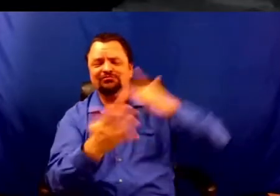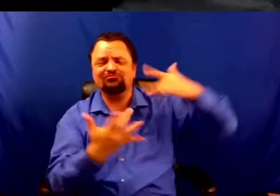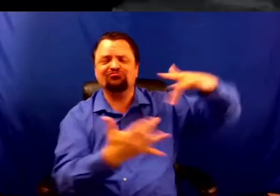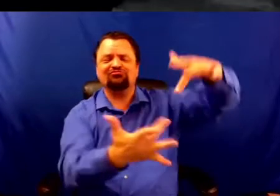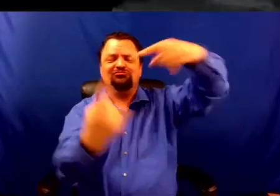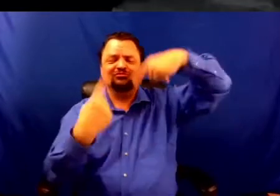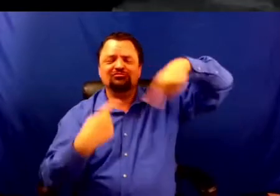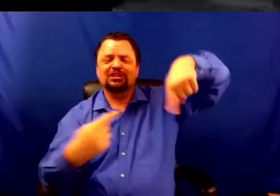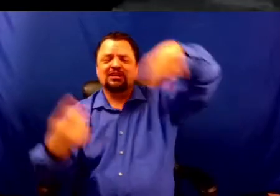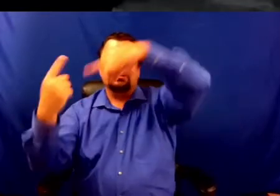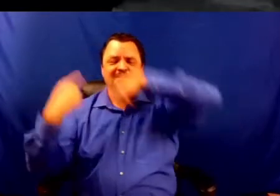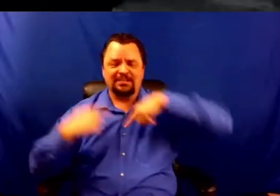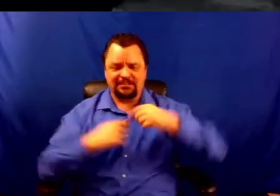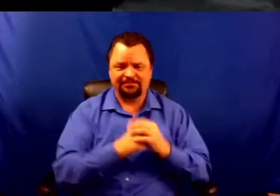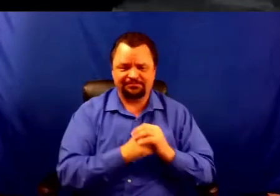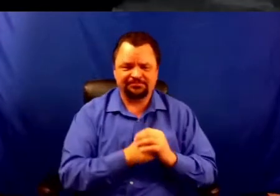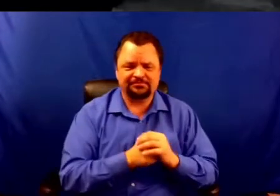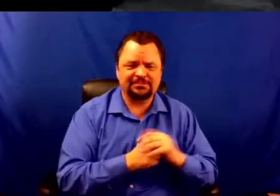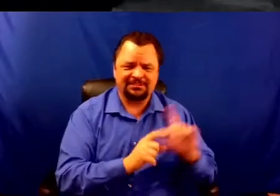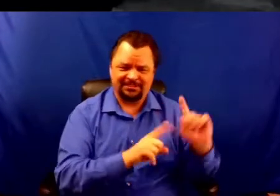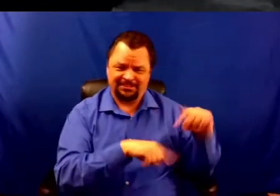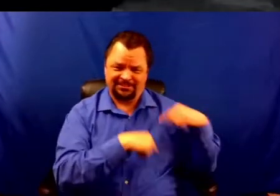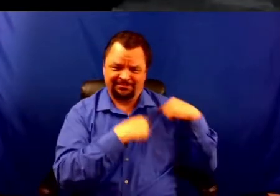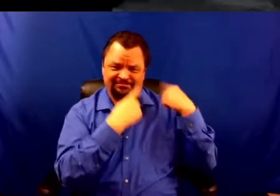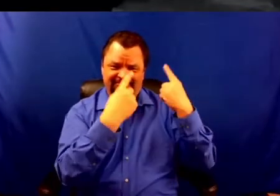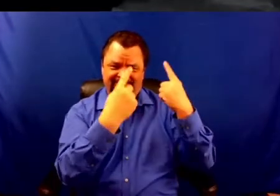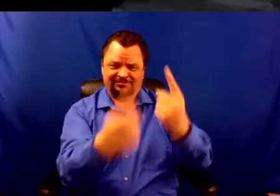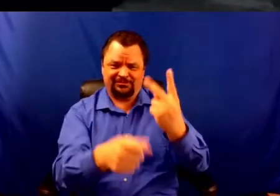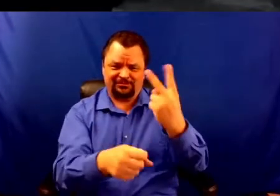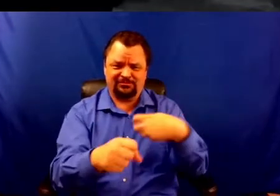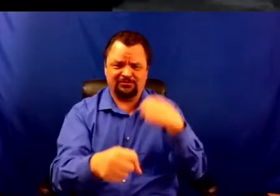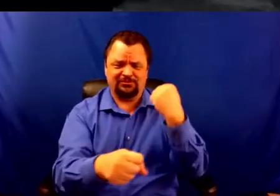years. So you should go to one.